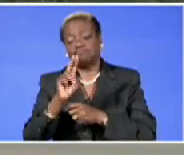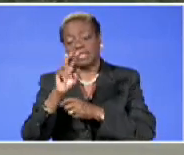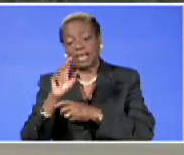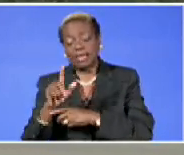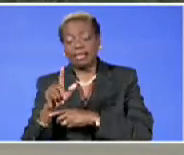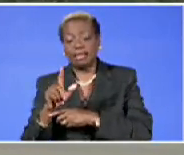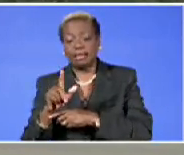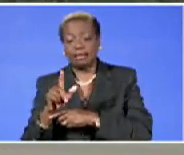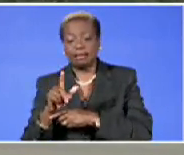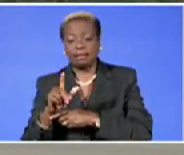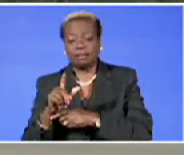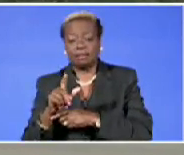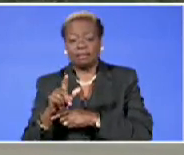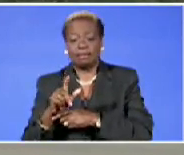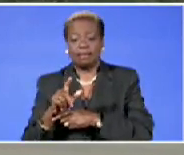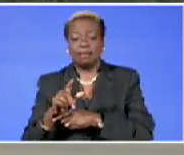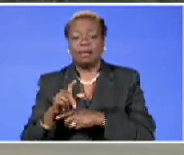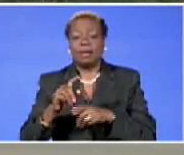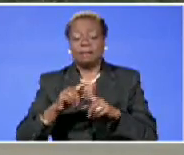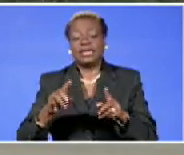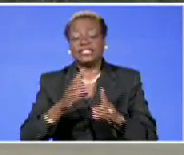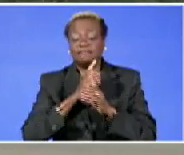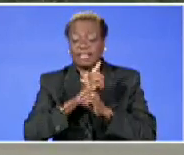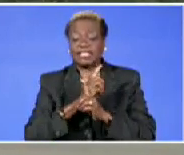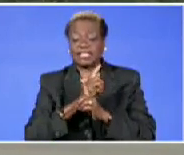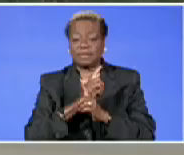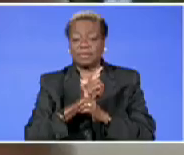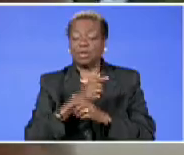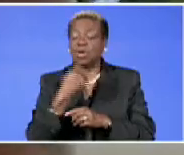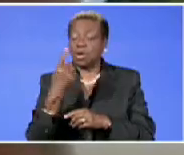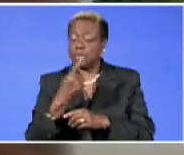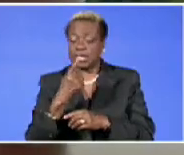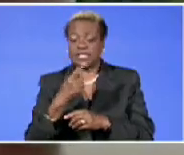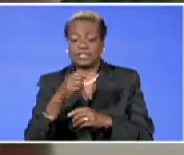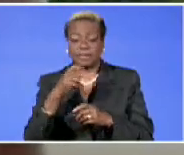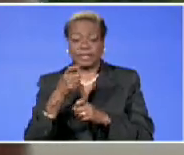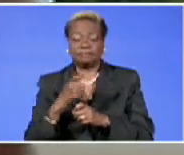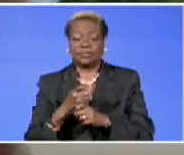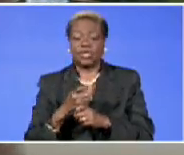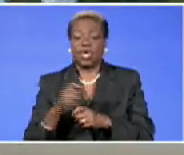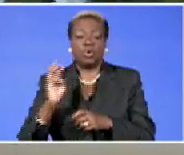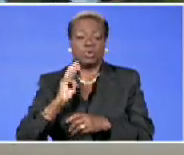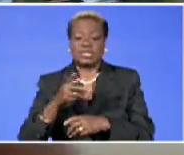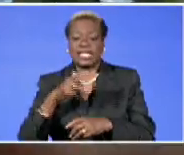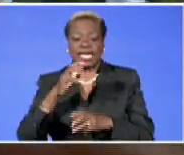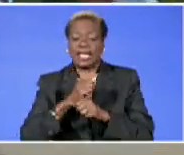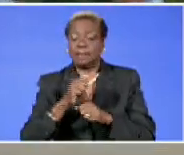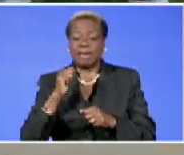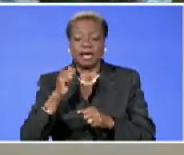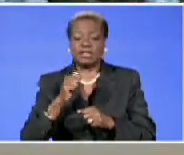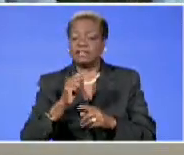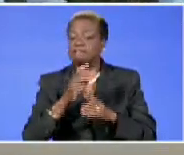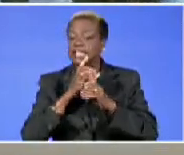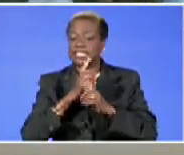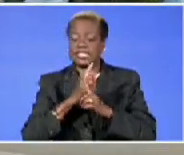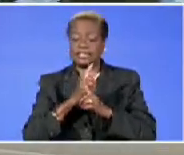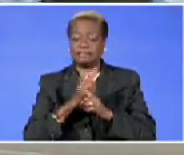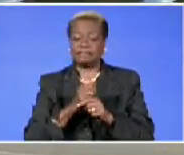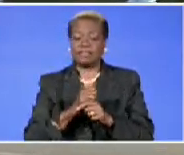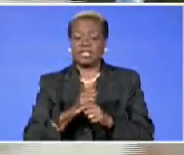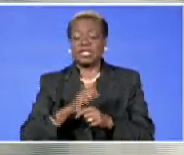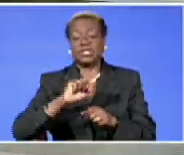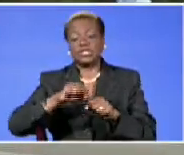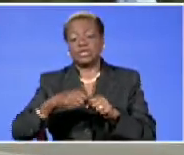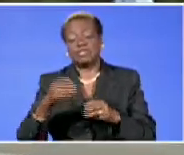know offensively things might not have clicked, but defensively could always bring the intensity. We wasn't getting back on the defensive end. We wasn't getting back on the breaks. So they beat us